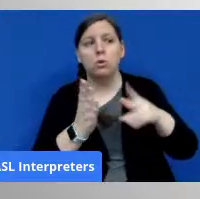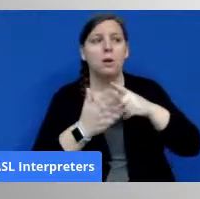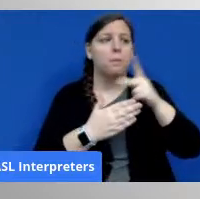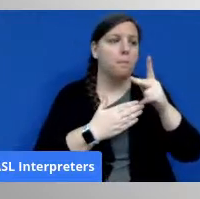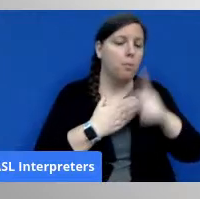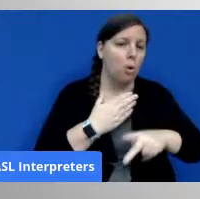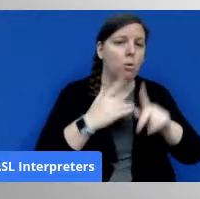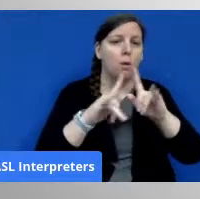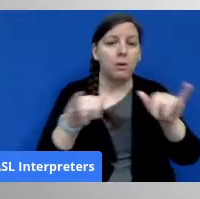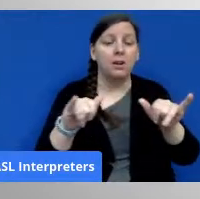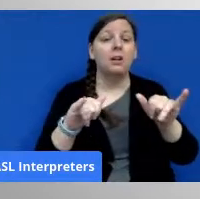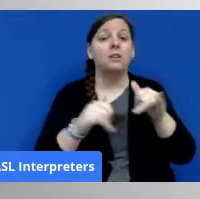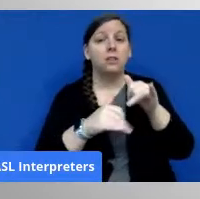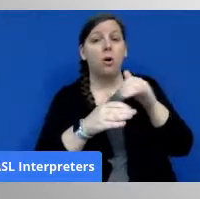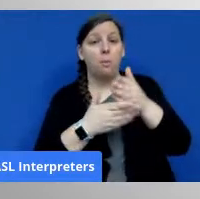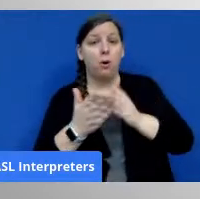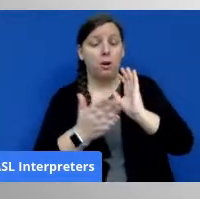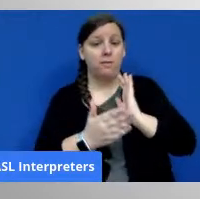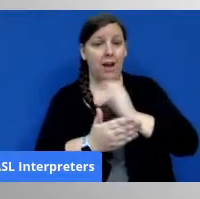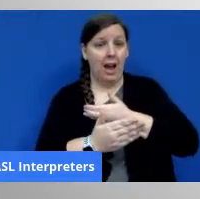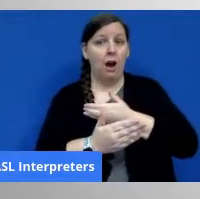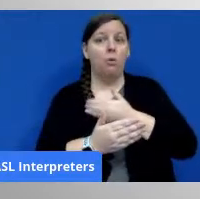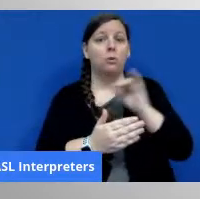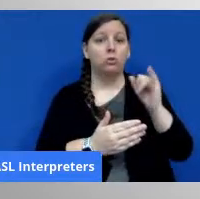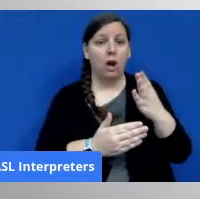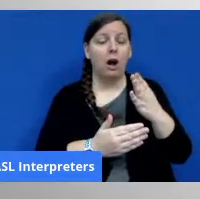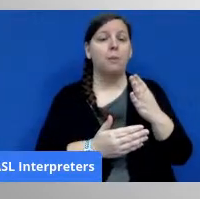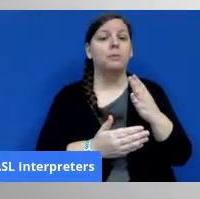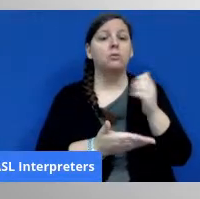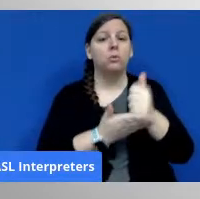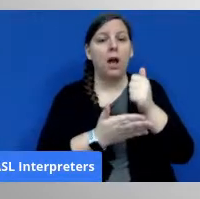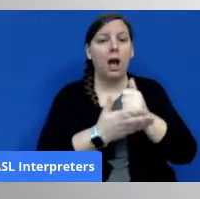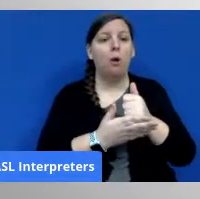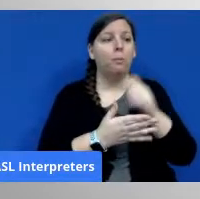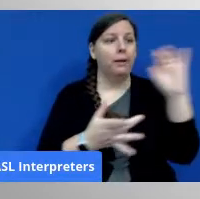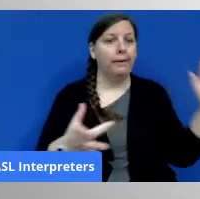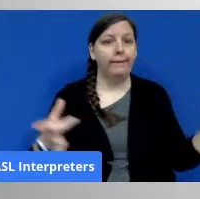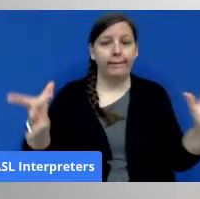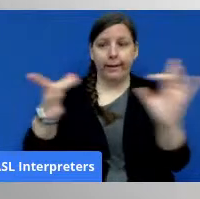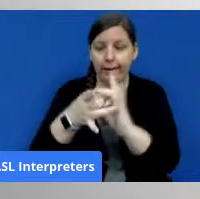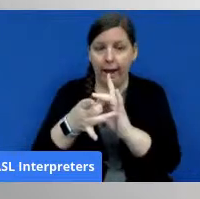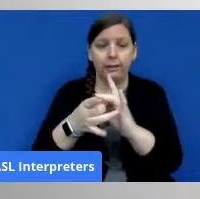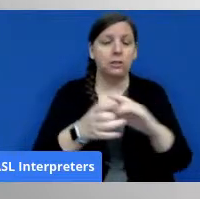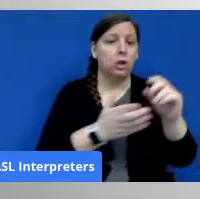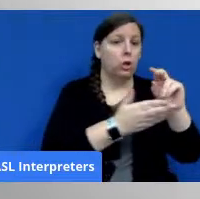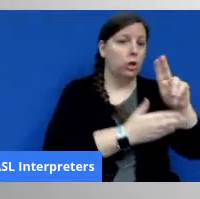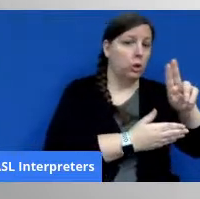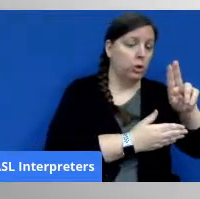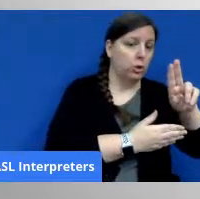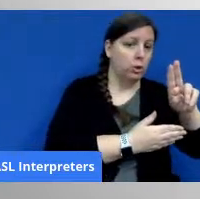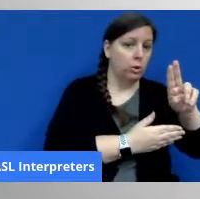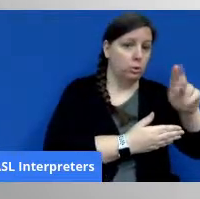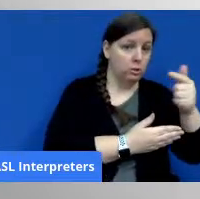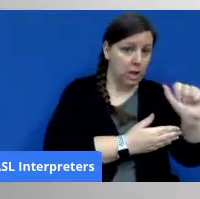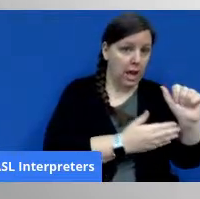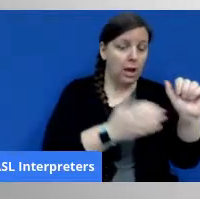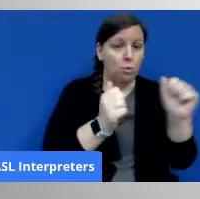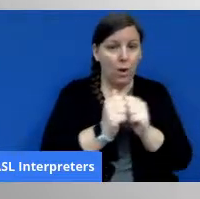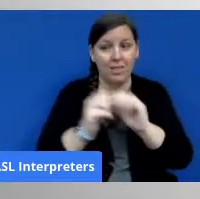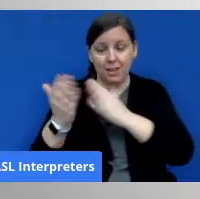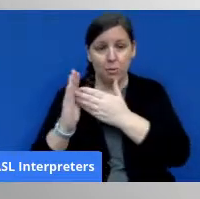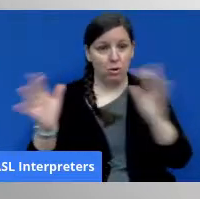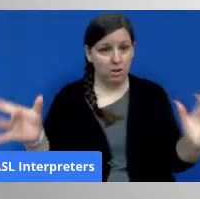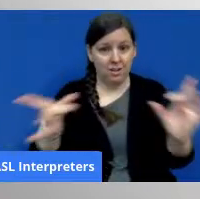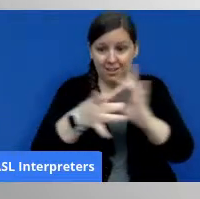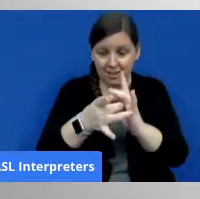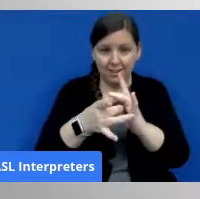make those connections between the university and the community. And sometimes we do a great job with it, and sometimes